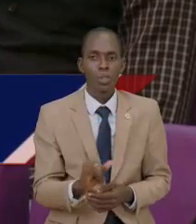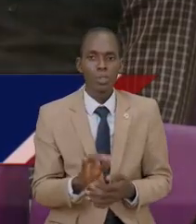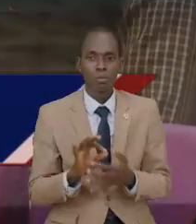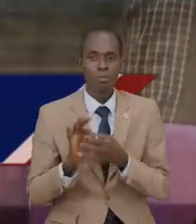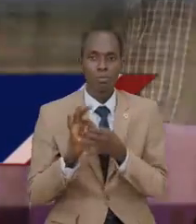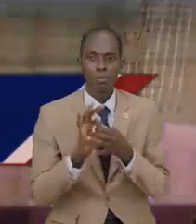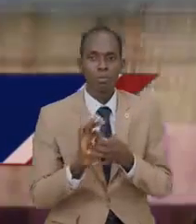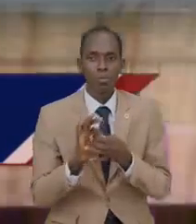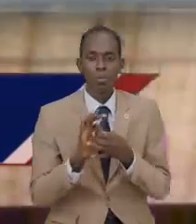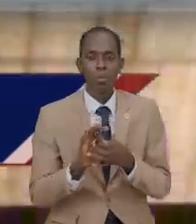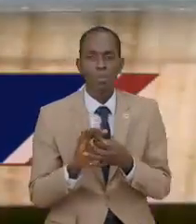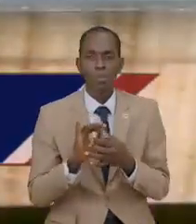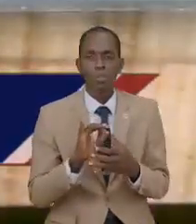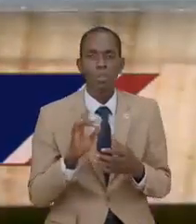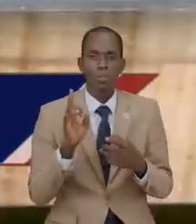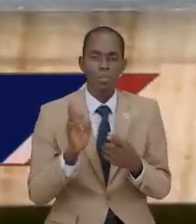truly